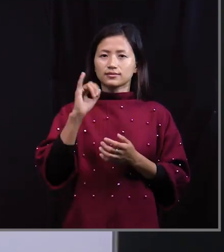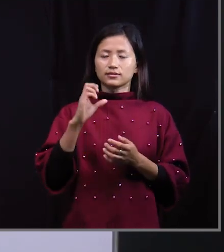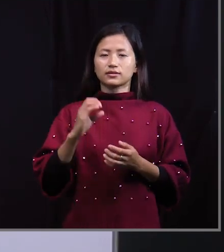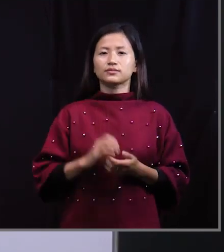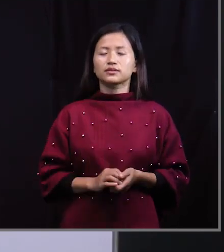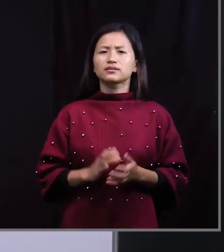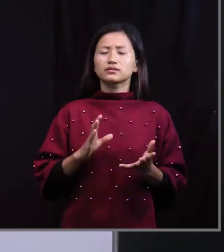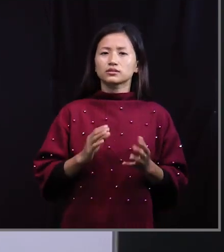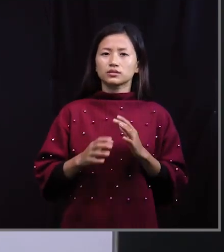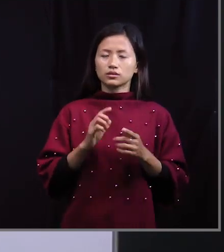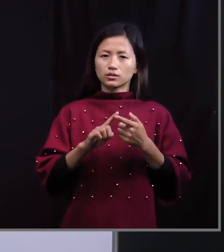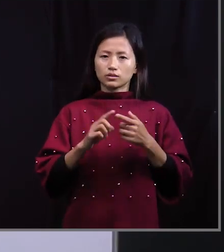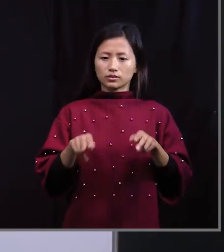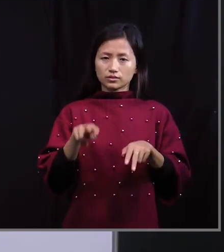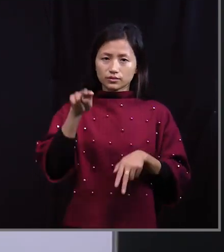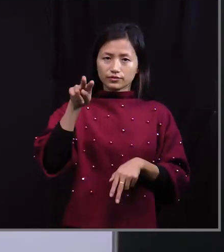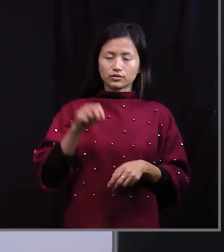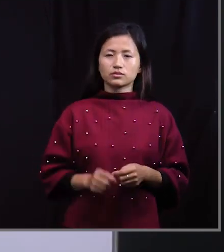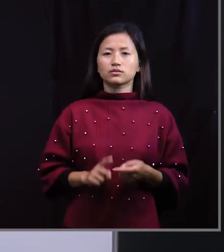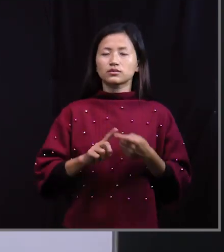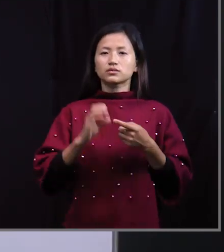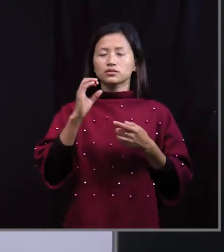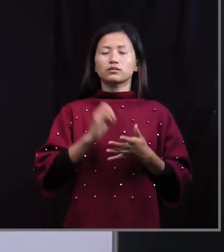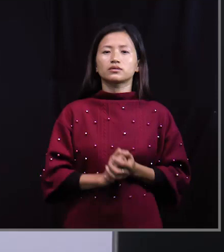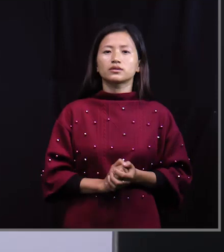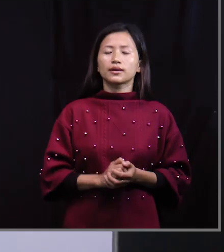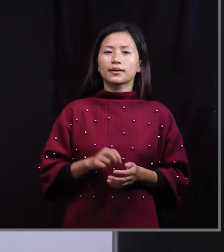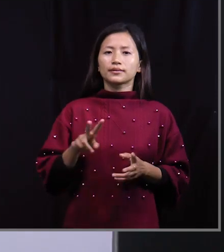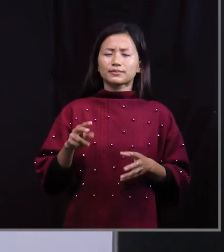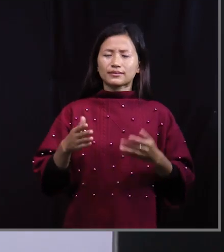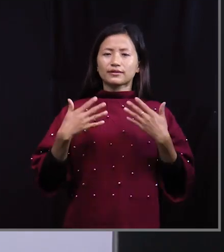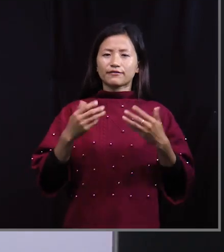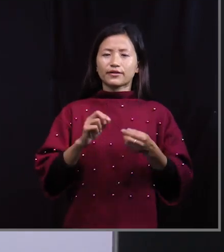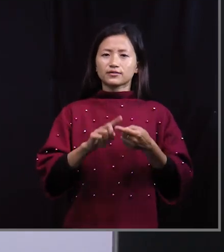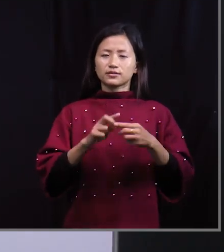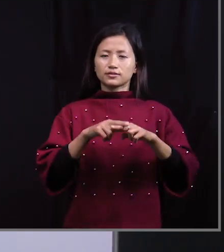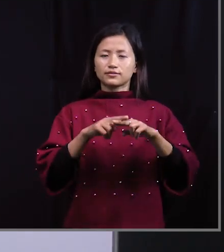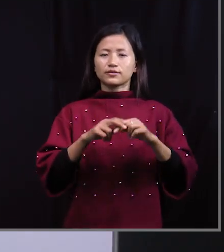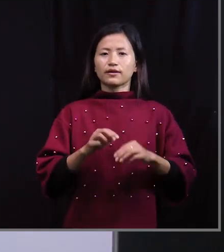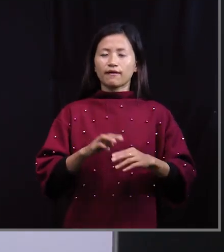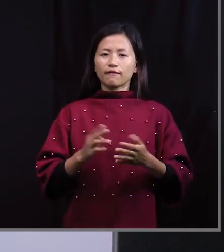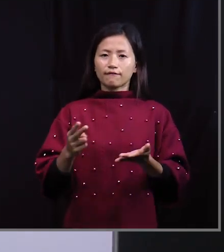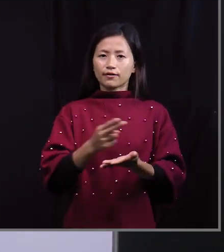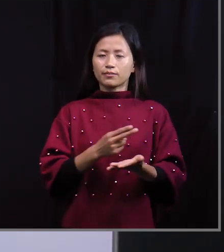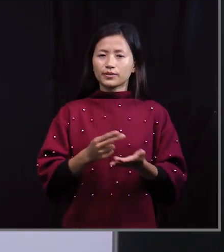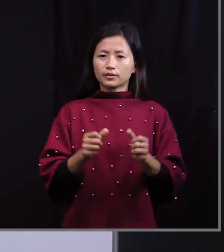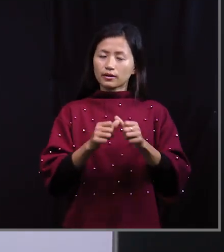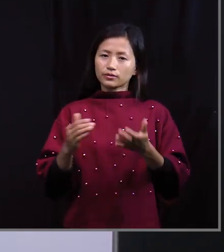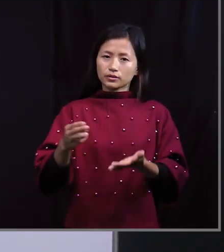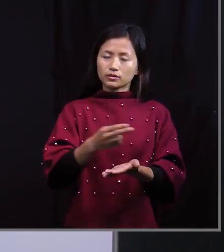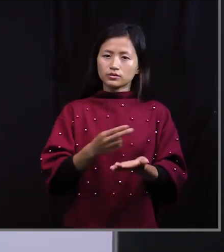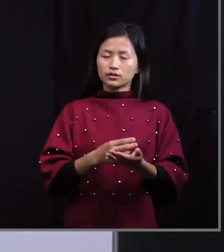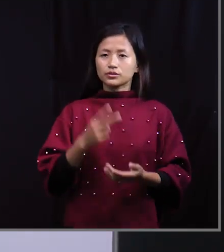things refers to ecology. Here ecological factors mainly affects this farming, agriculture, and